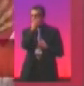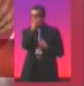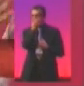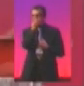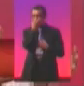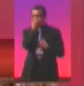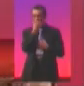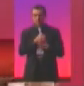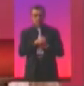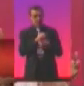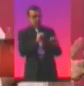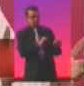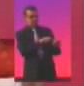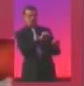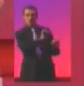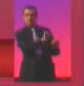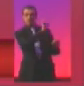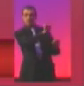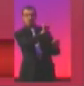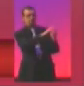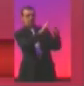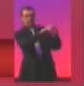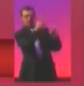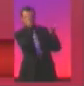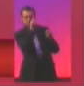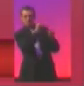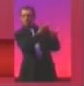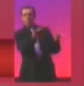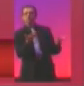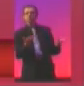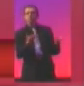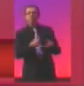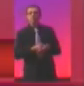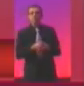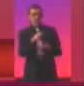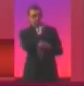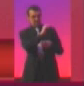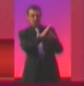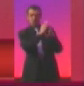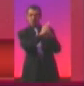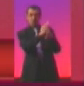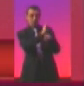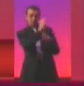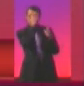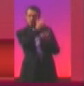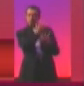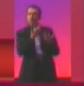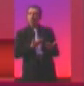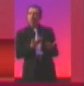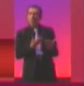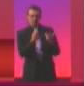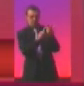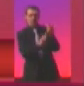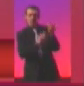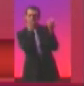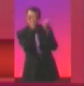And what do I say to his parents, who say, yes, their job is the worry that they have at the moment, but there are